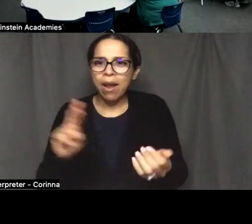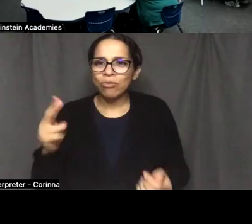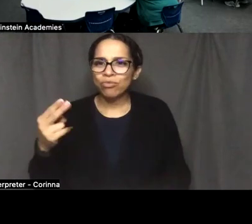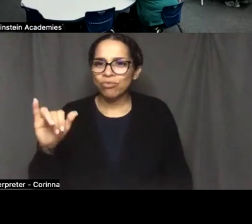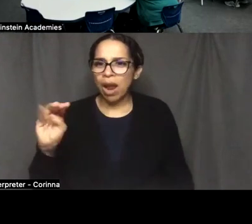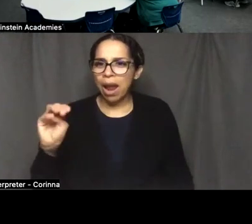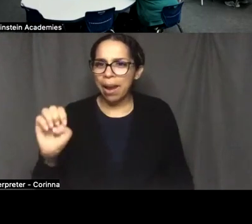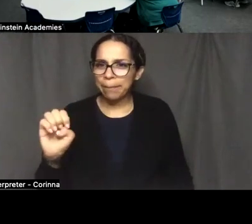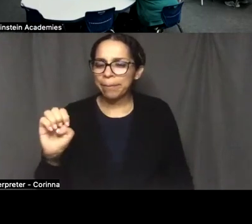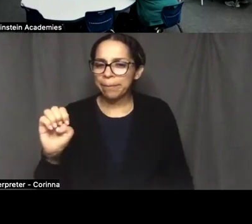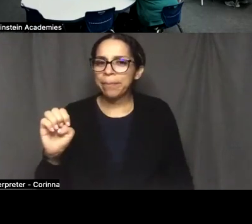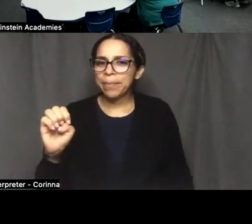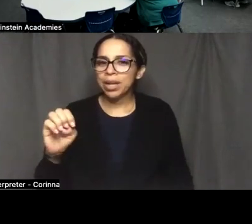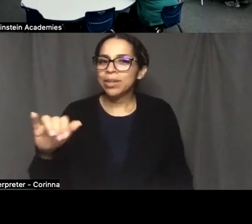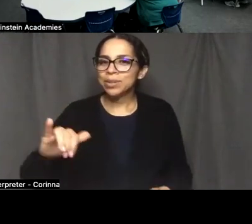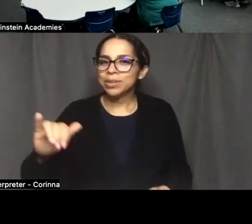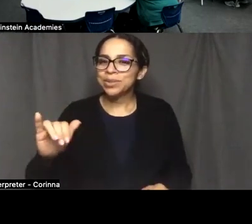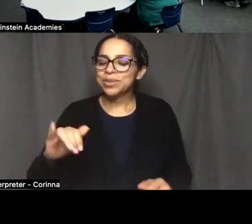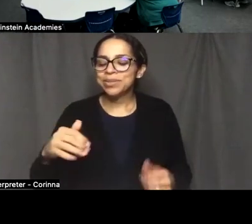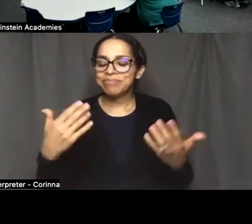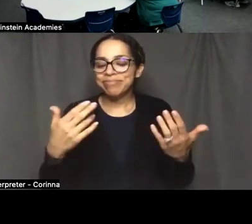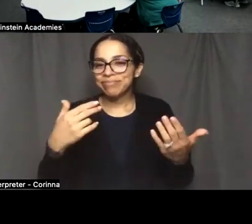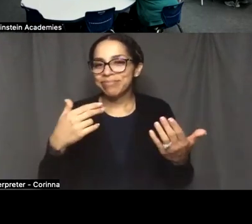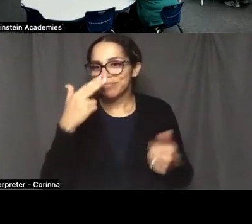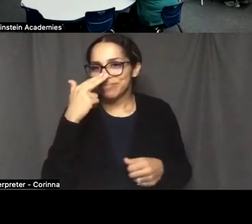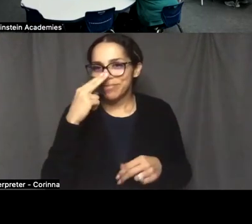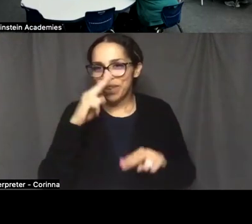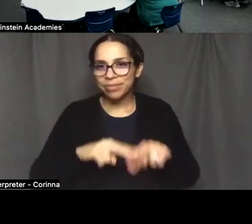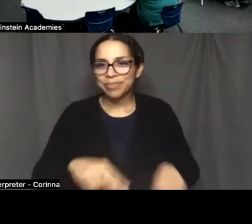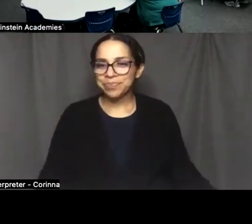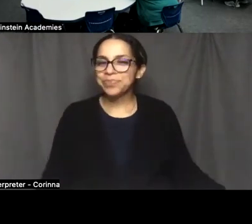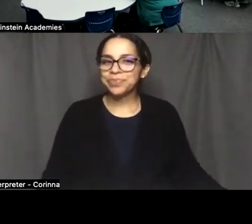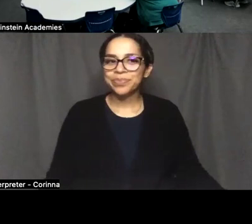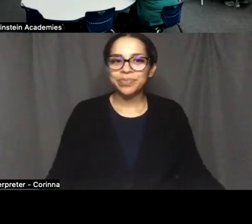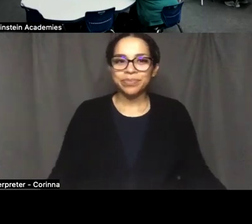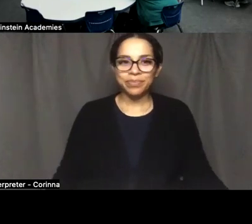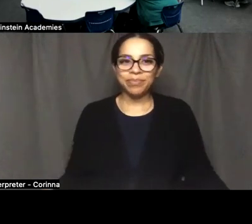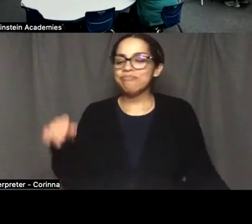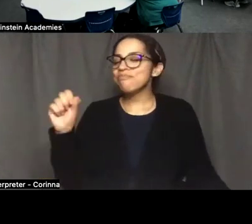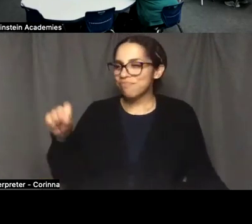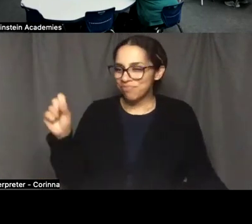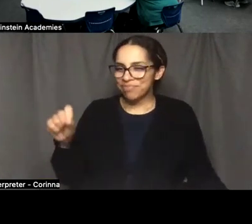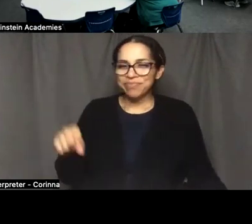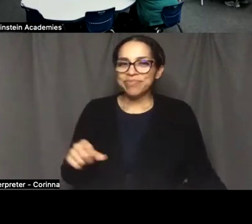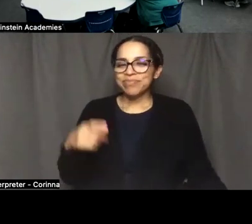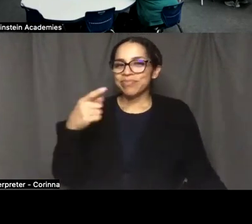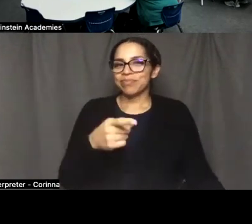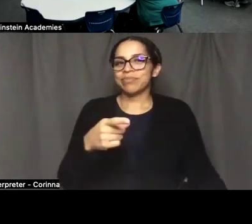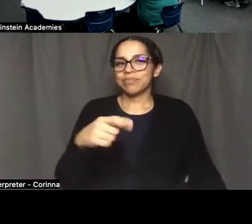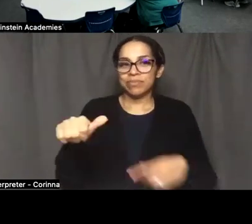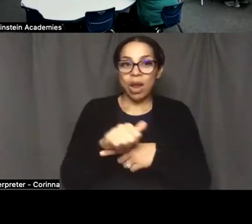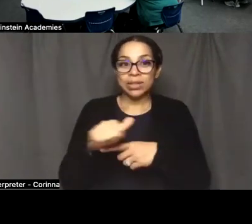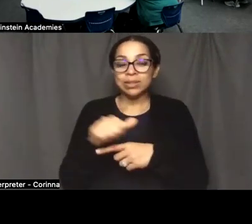The little things. So this one is a biggie in kindergarten, is practicing the letter sound correspondence.